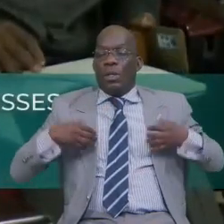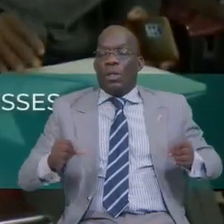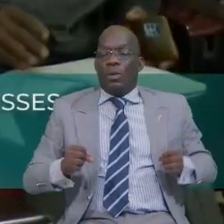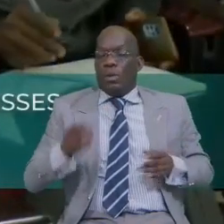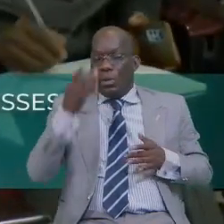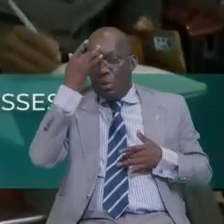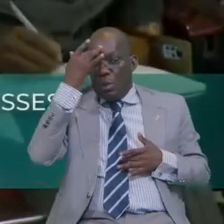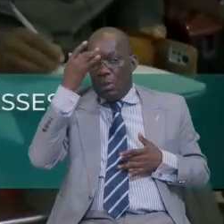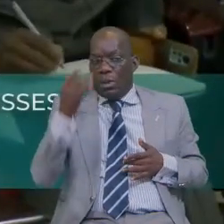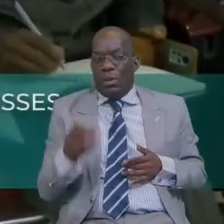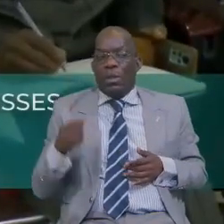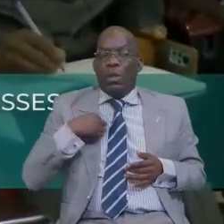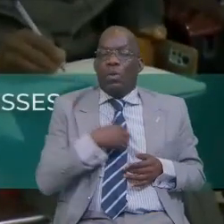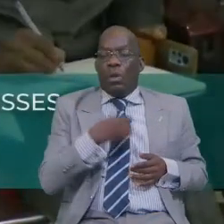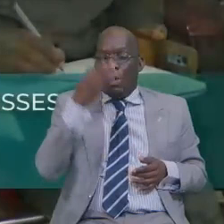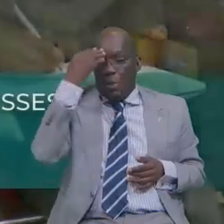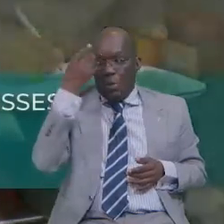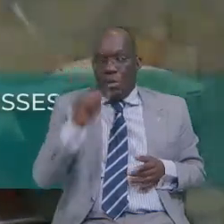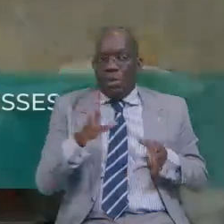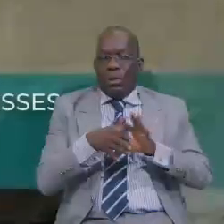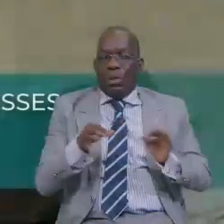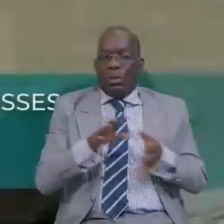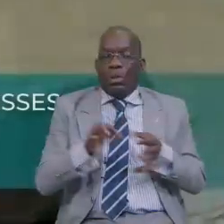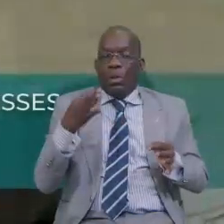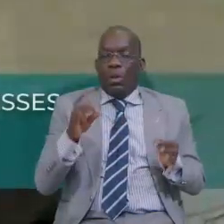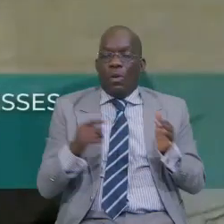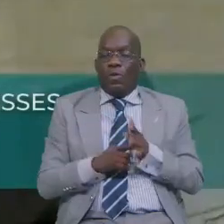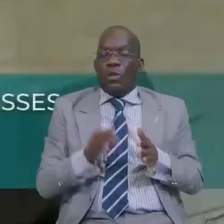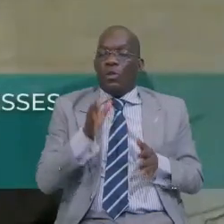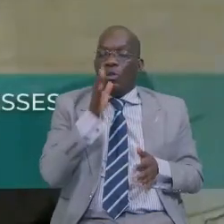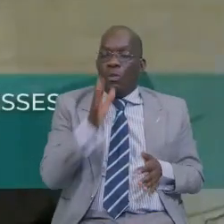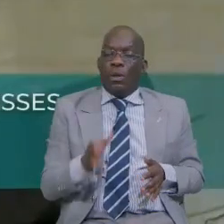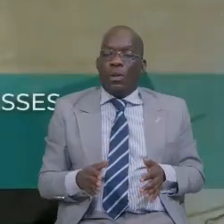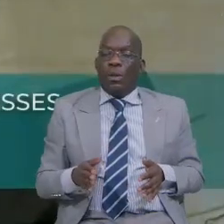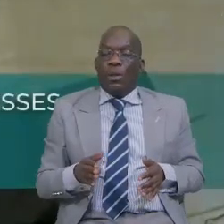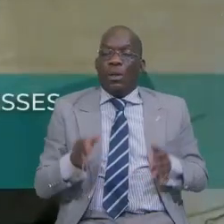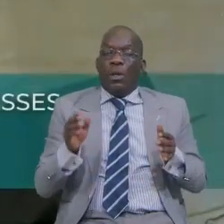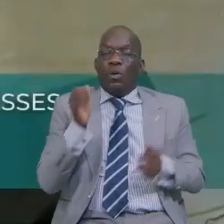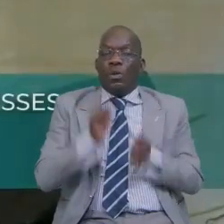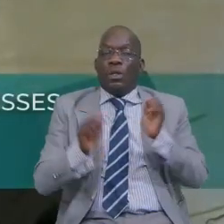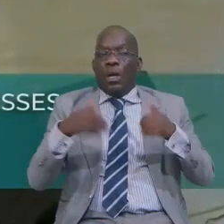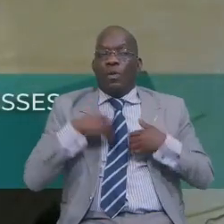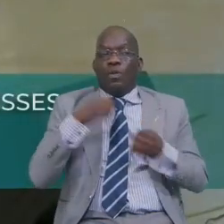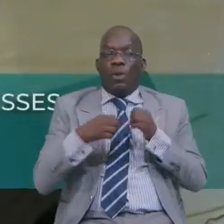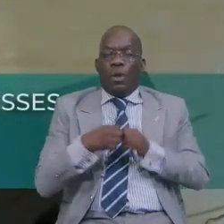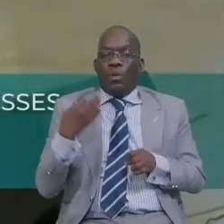know the story about this woman, the woman with an issue of blood, and a certain woman which had an issue of blood